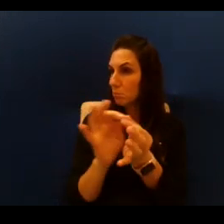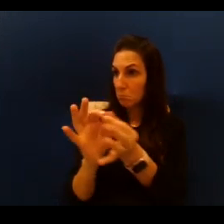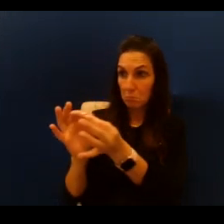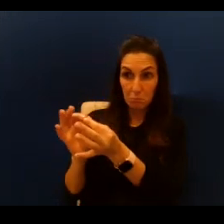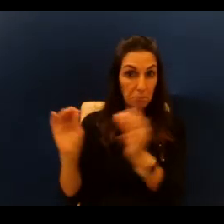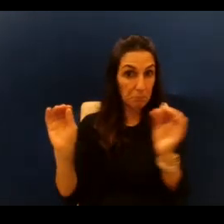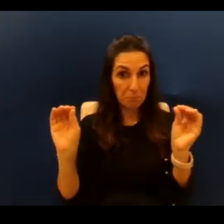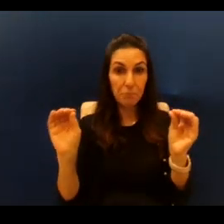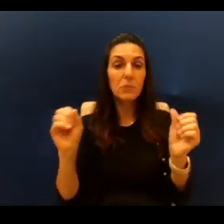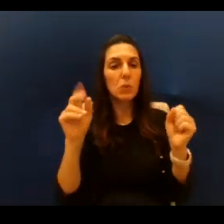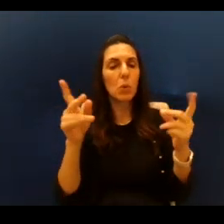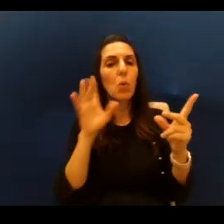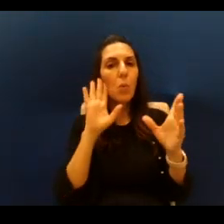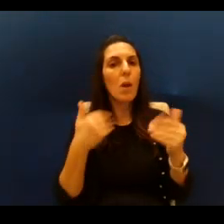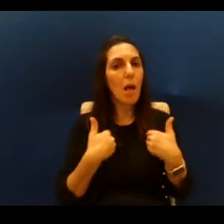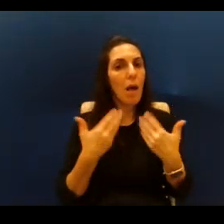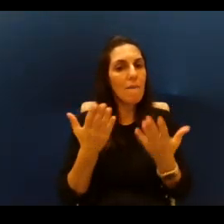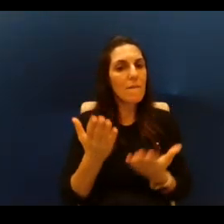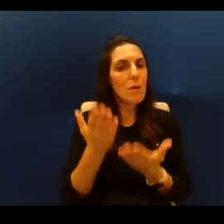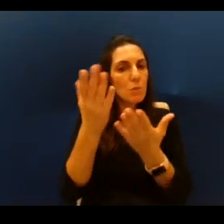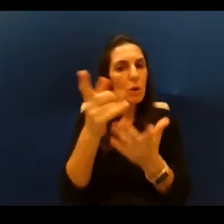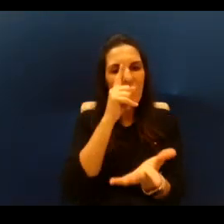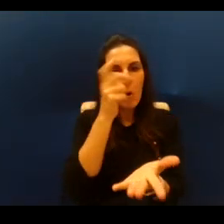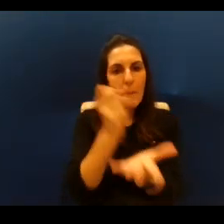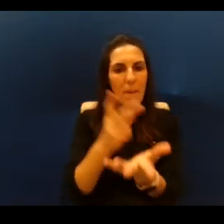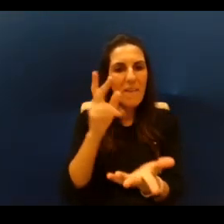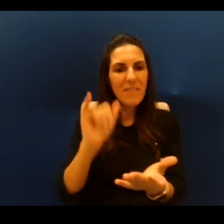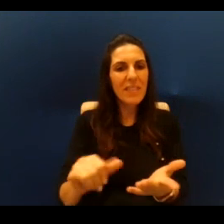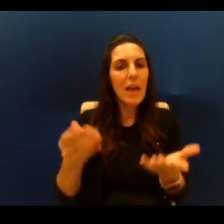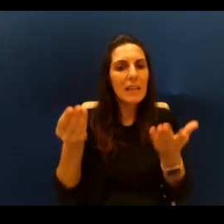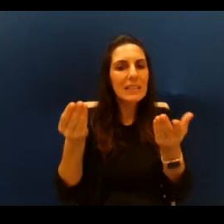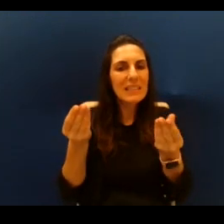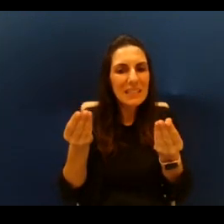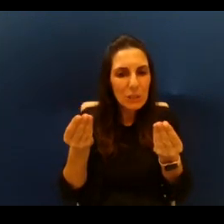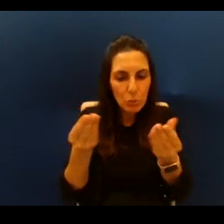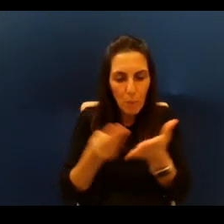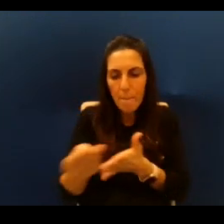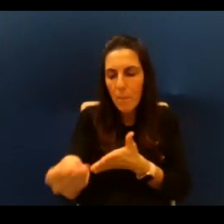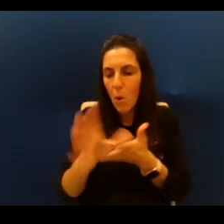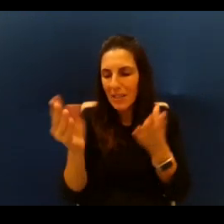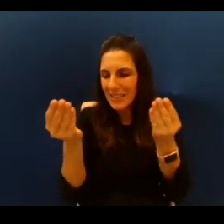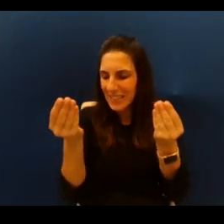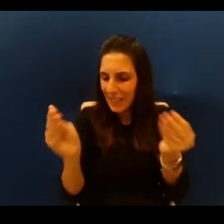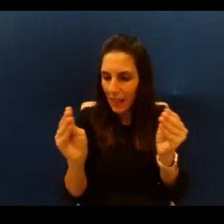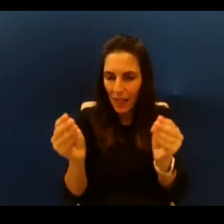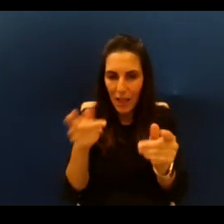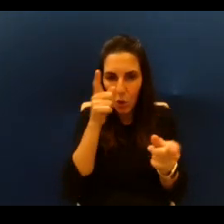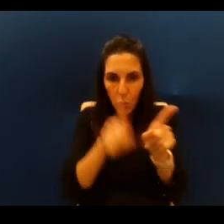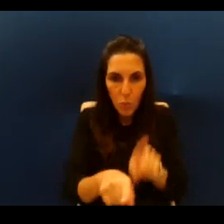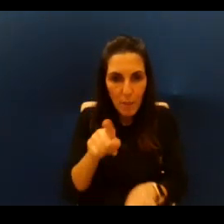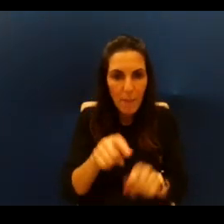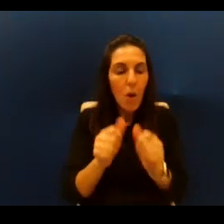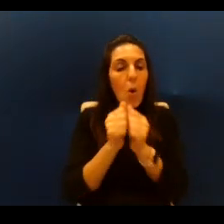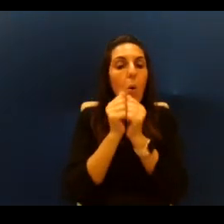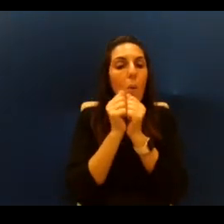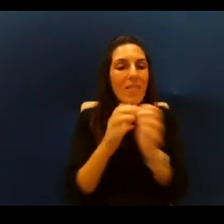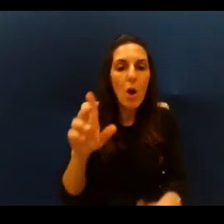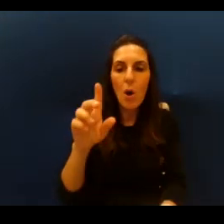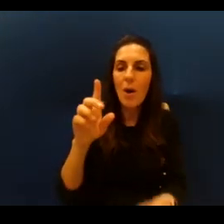Okay. Well, may I have a motion to approve the purchase and sale agreement? I'm going to get the exact language here. Without the declaration